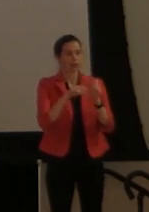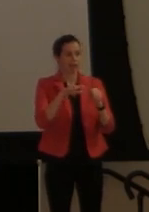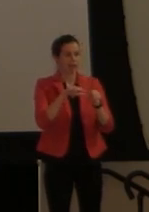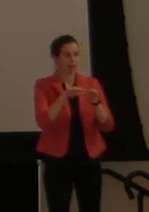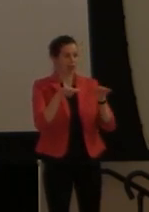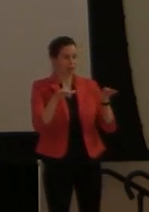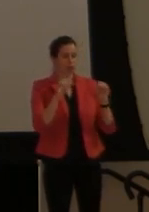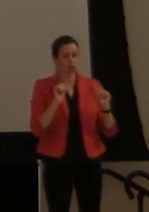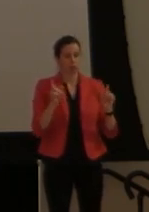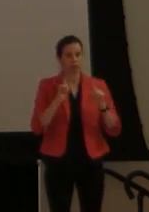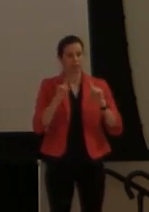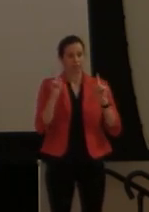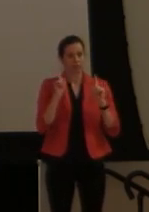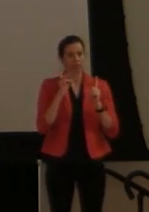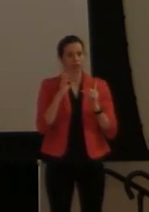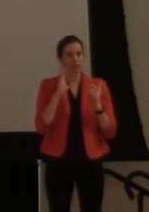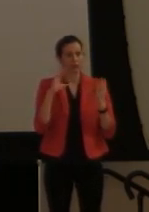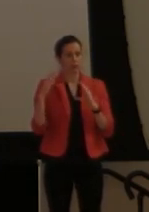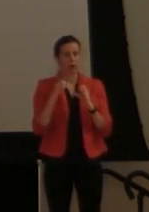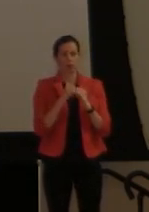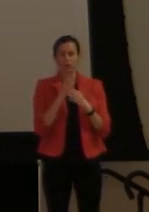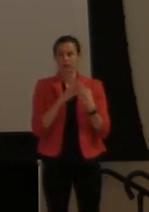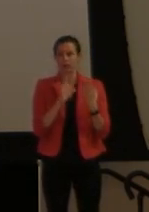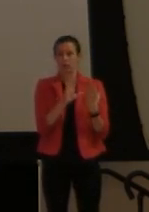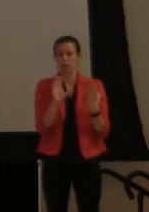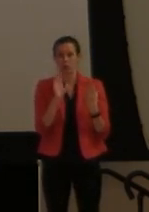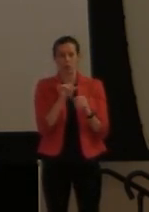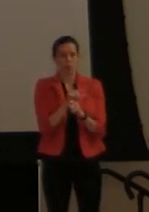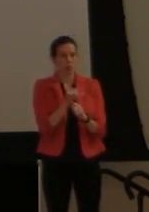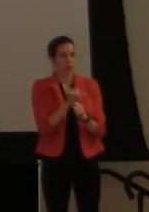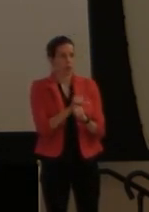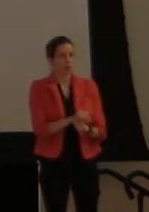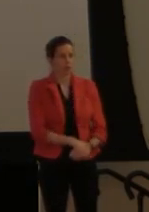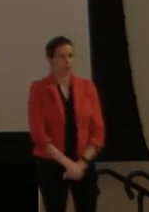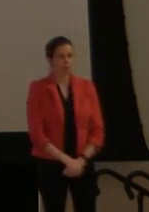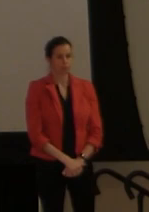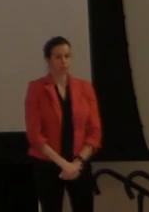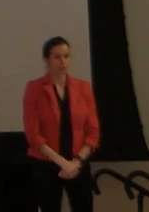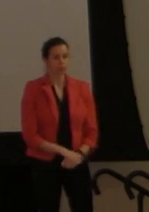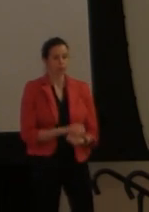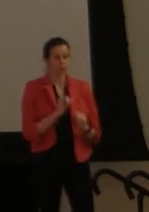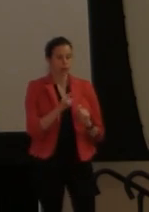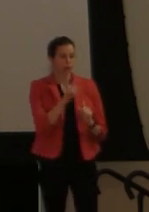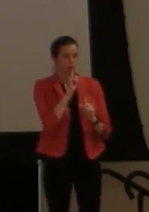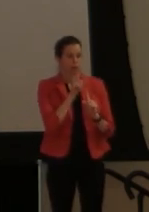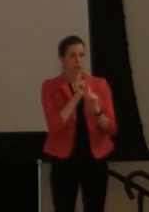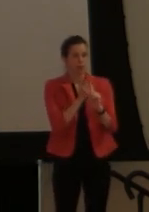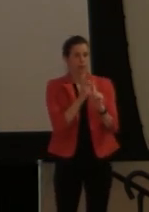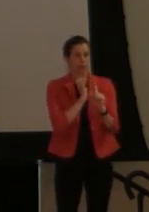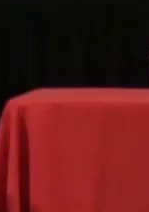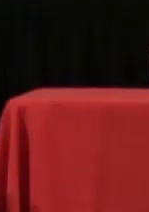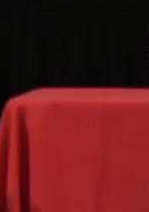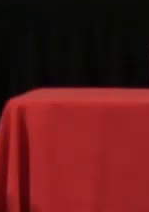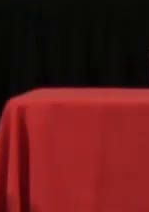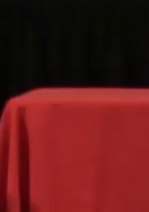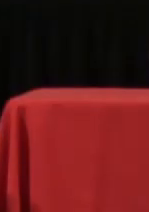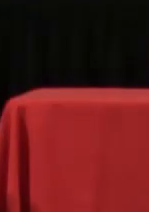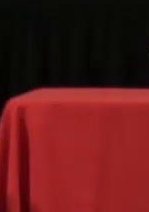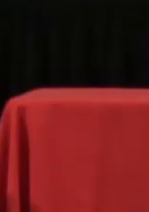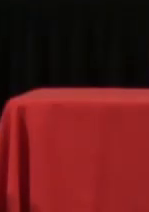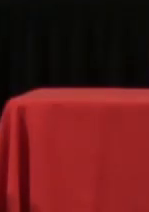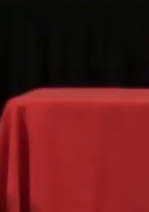different from some of the work that you all are doing in this room. But that's really where our focus on disparities